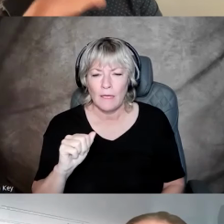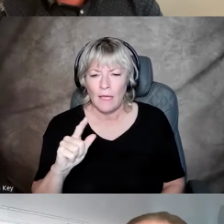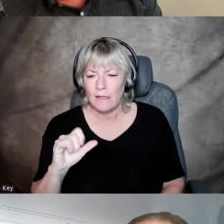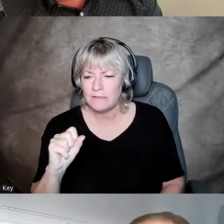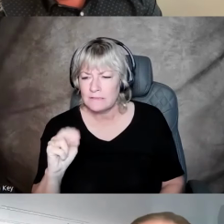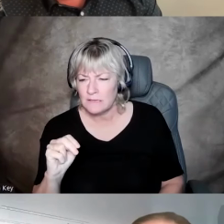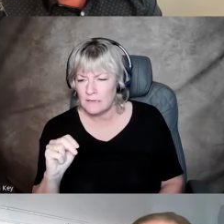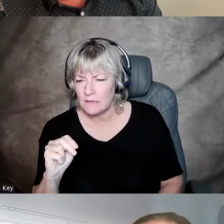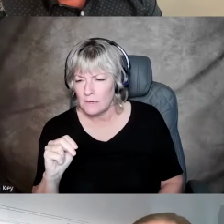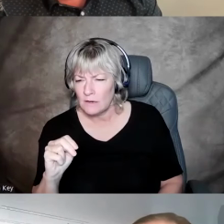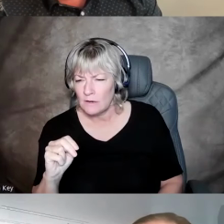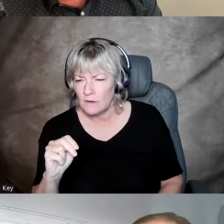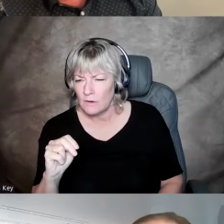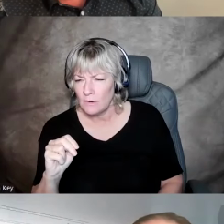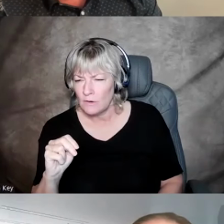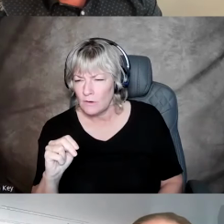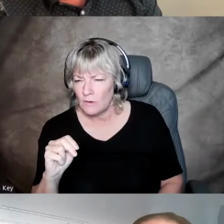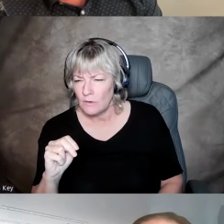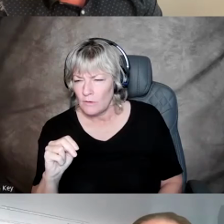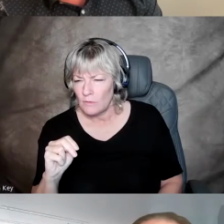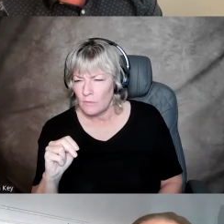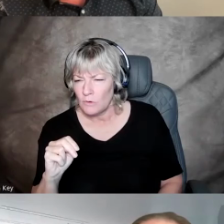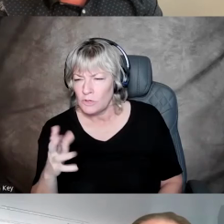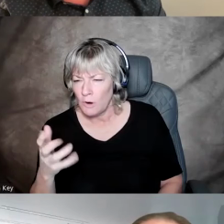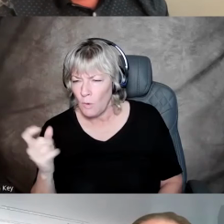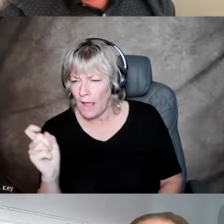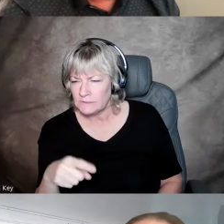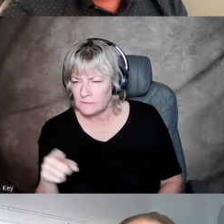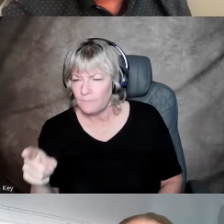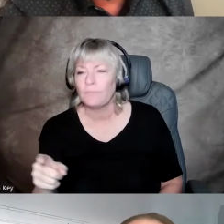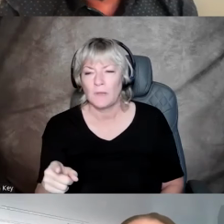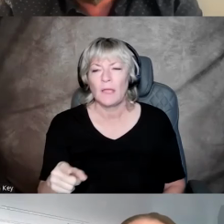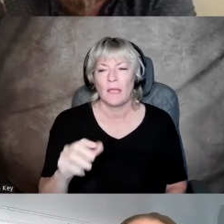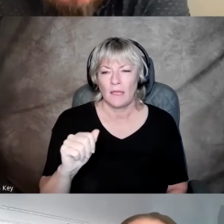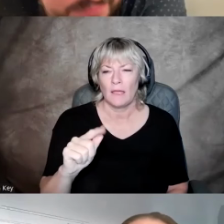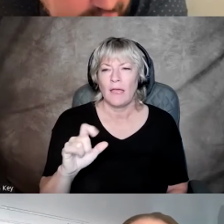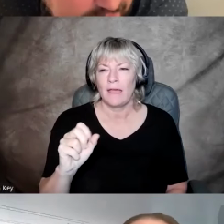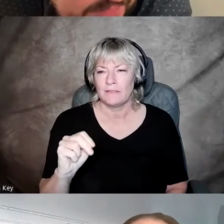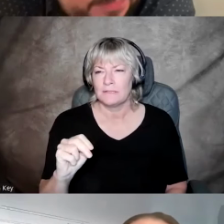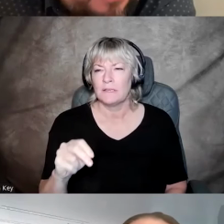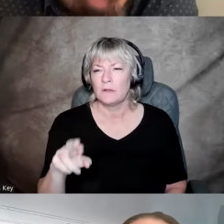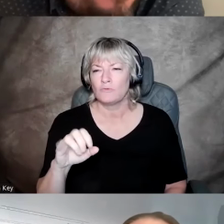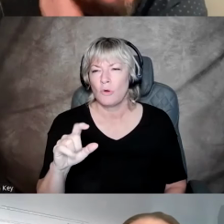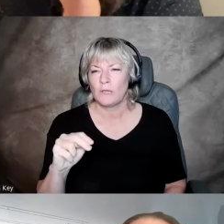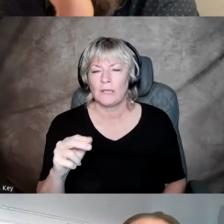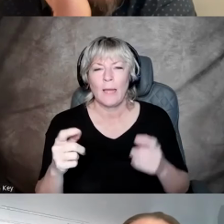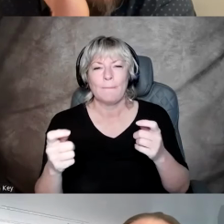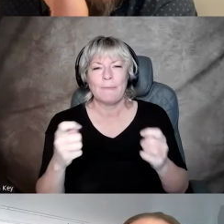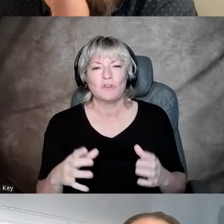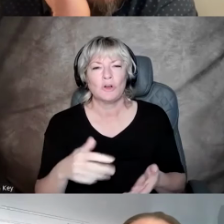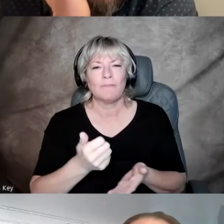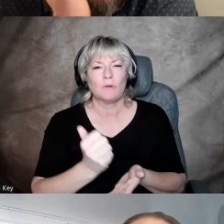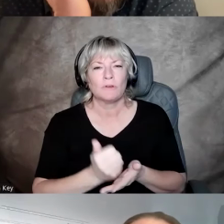do you want to ask your question, Allison? Hi, yes, Allison Rogie. I'm the manager of accreditation with the American Association